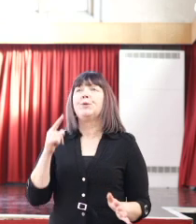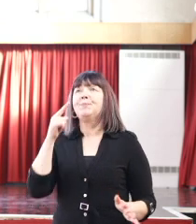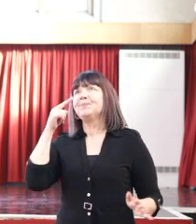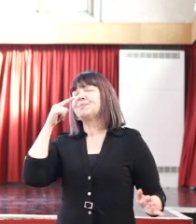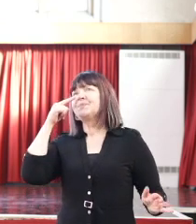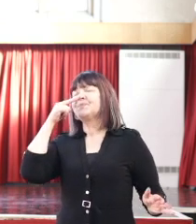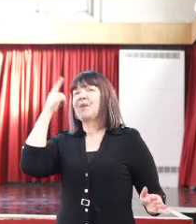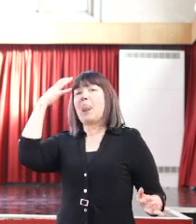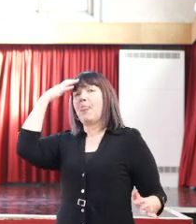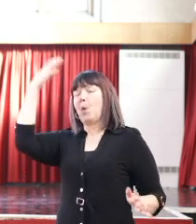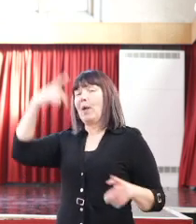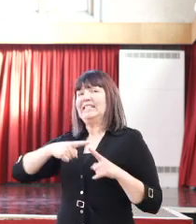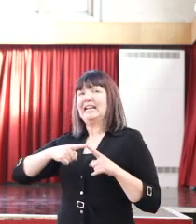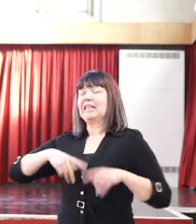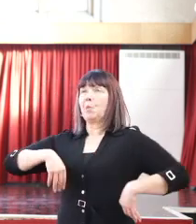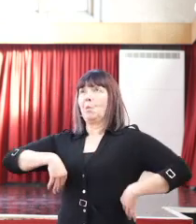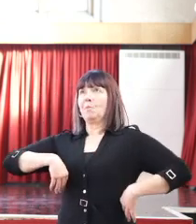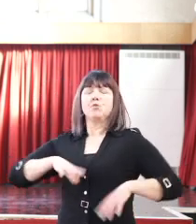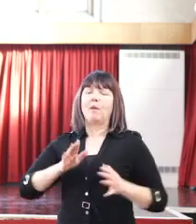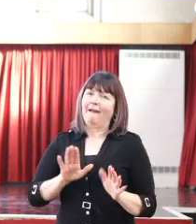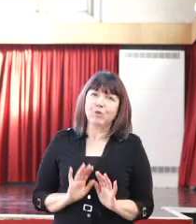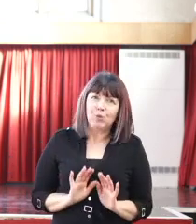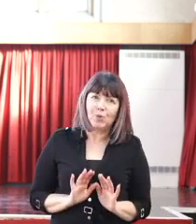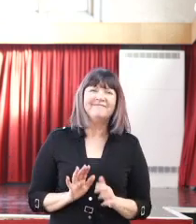English, even though we love the Queen, but